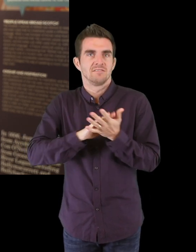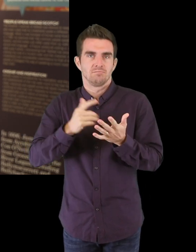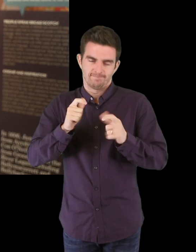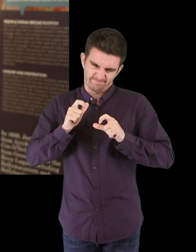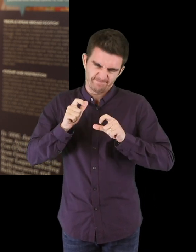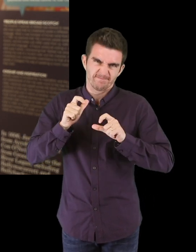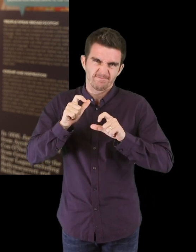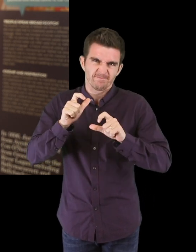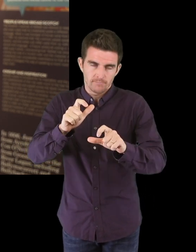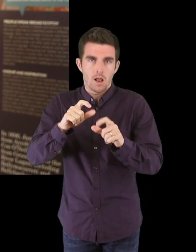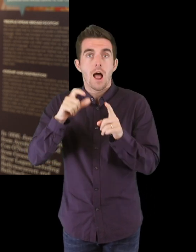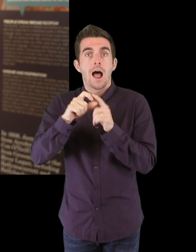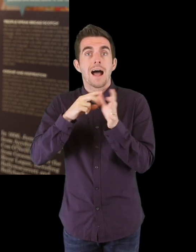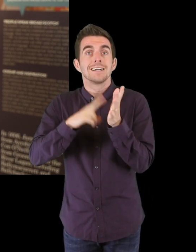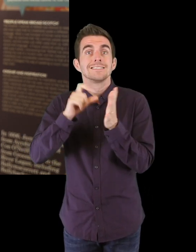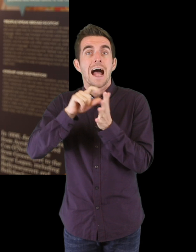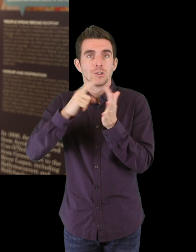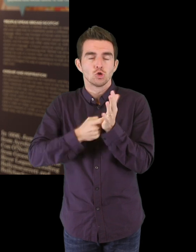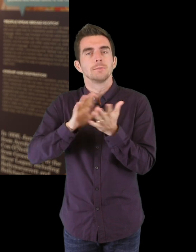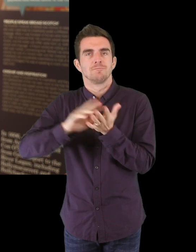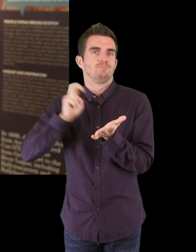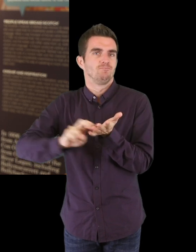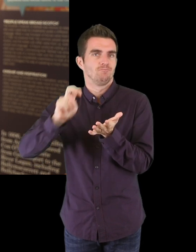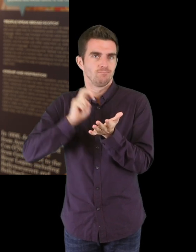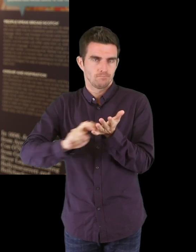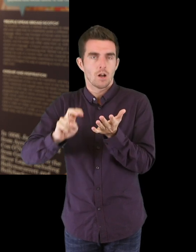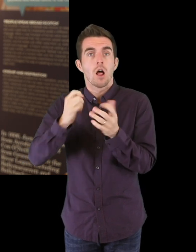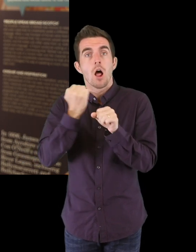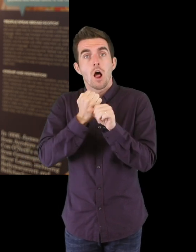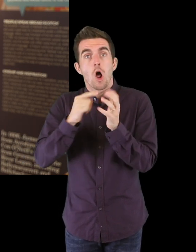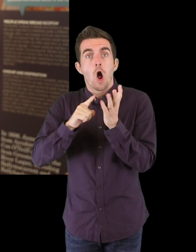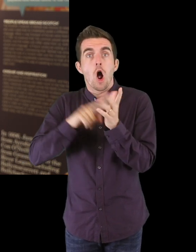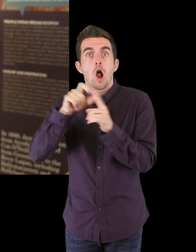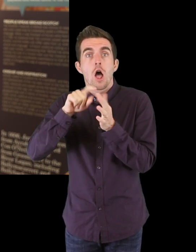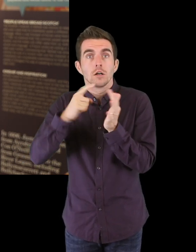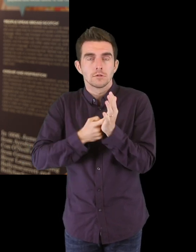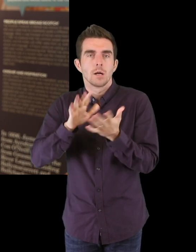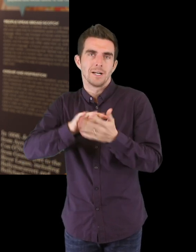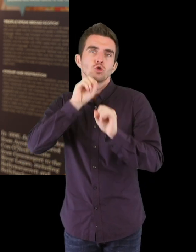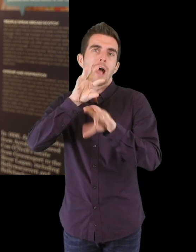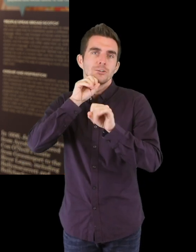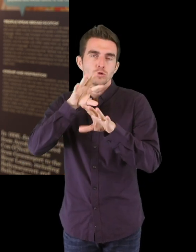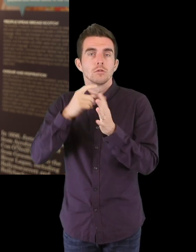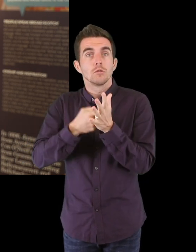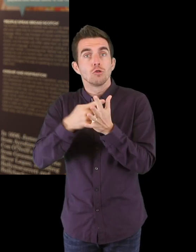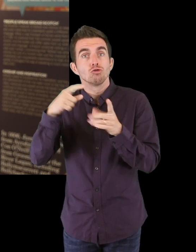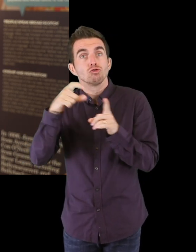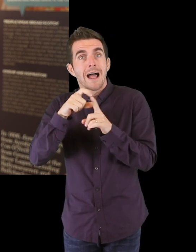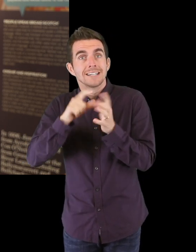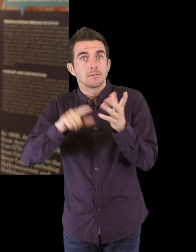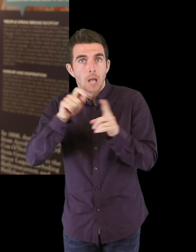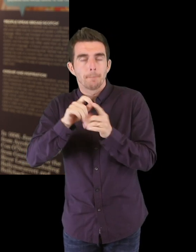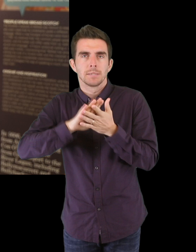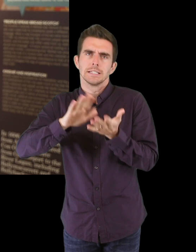contrary. Thole means to tolerate or endure. Dander means to walk or stroll. Gulder means to